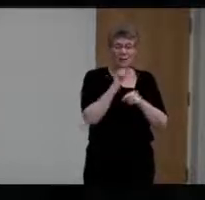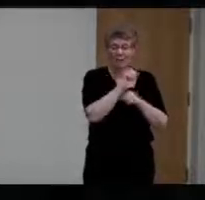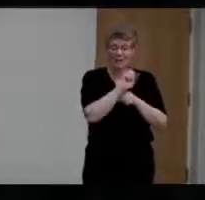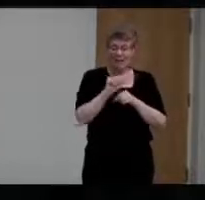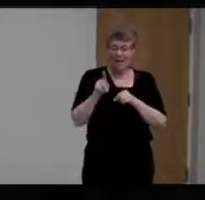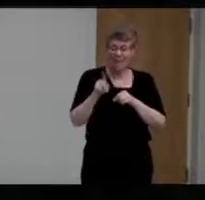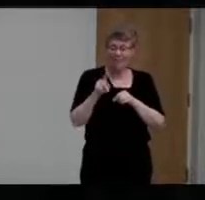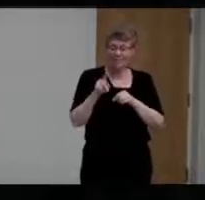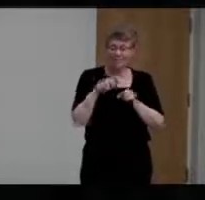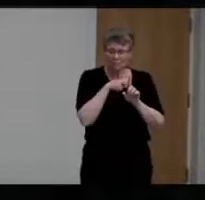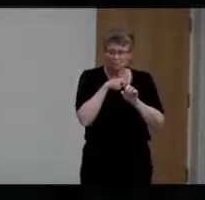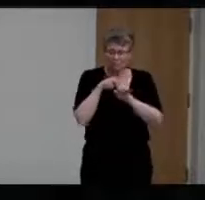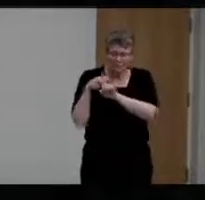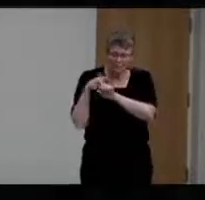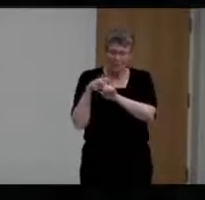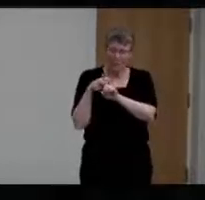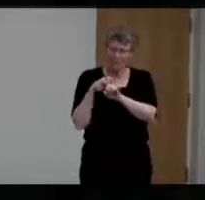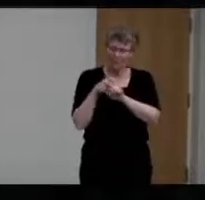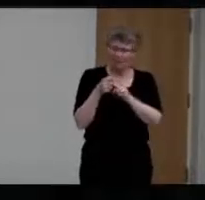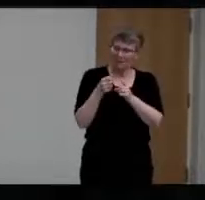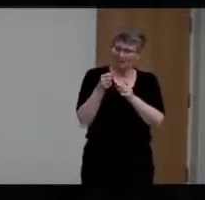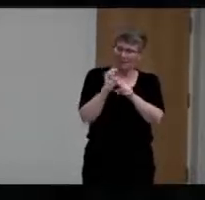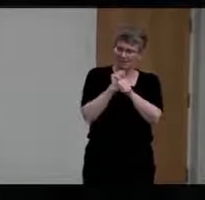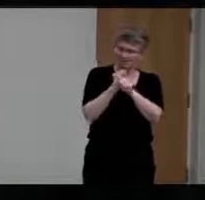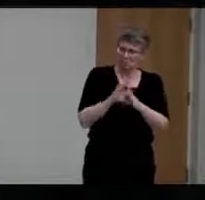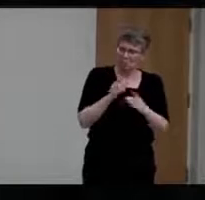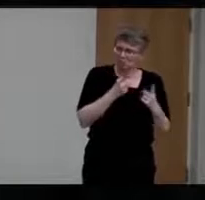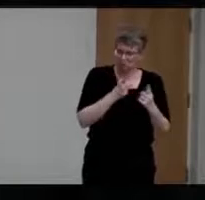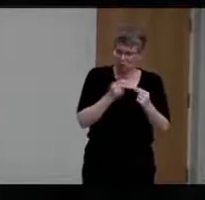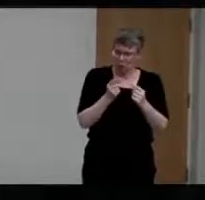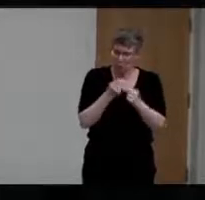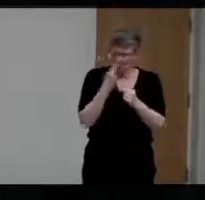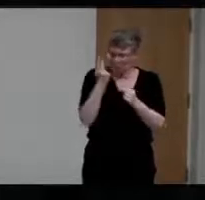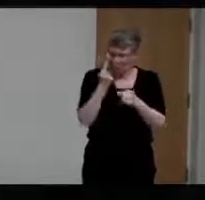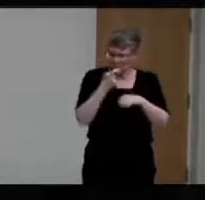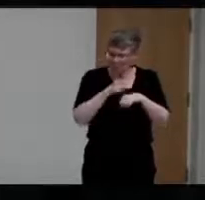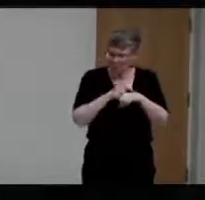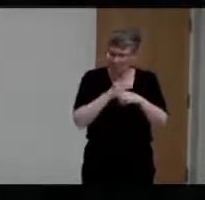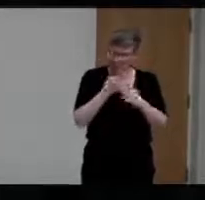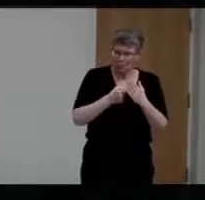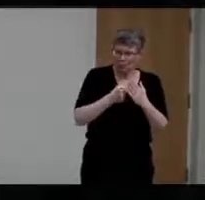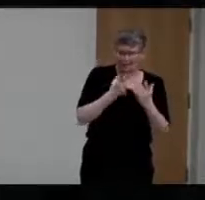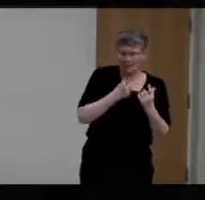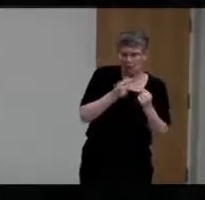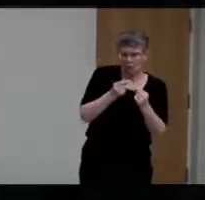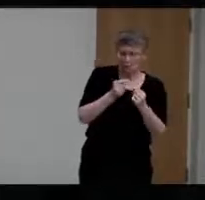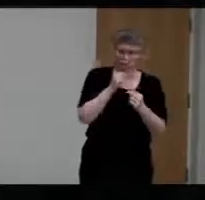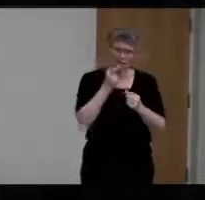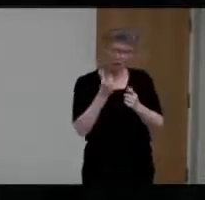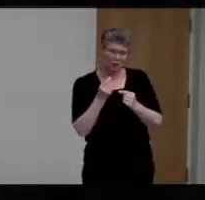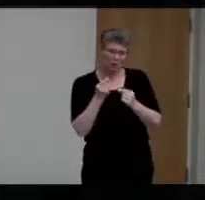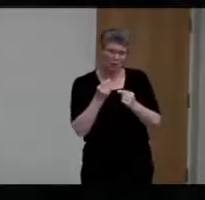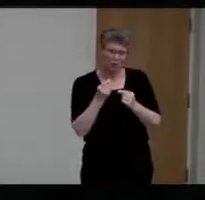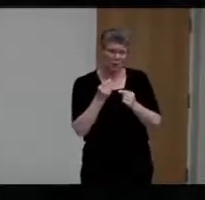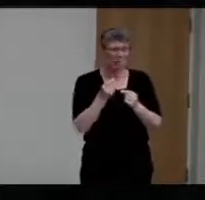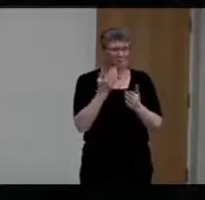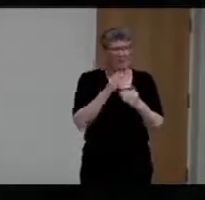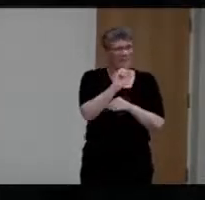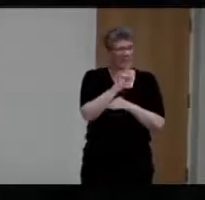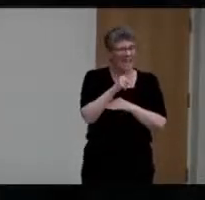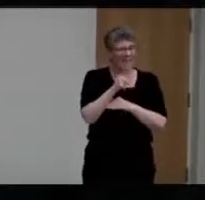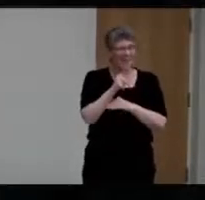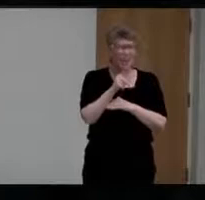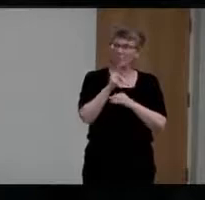is making decisions about what employees can and should do, maybe even automatically firing people with little